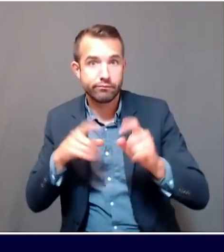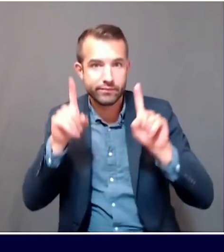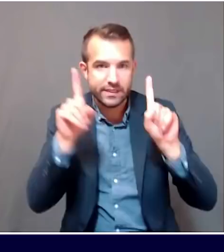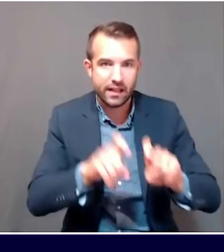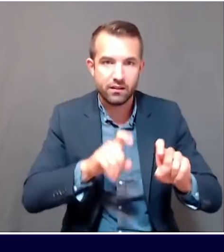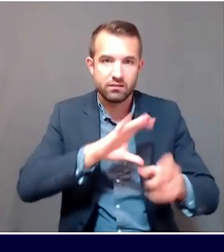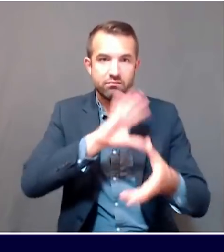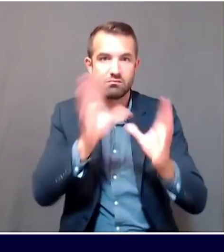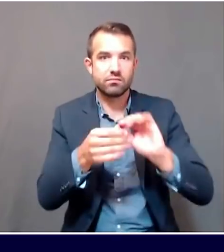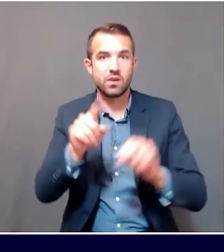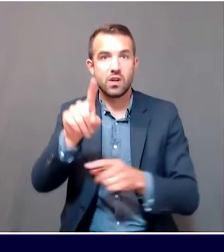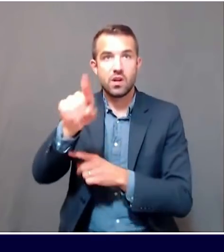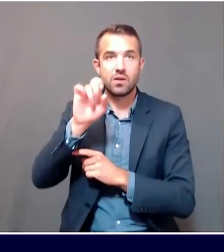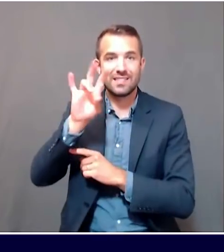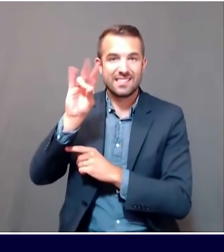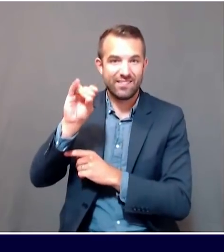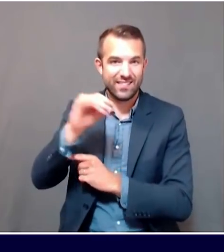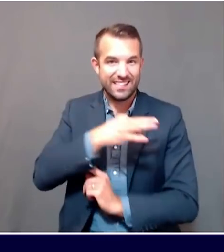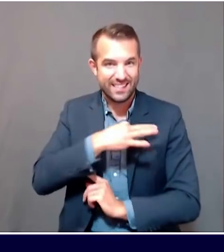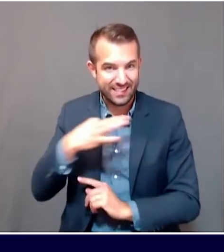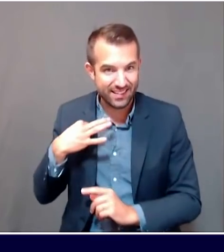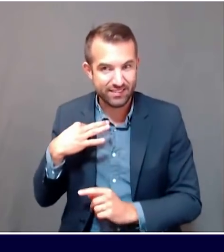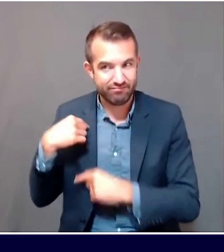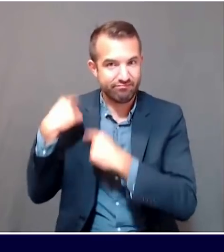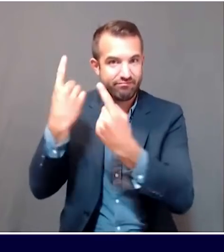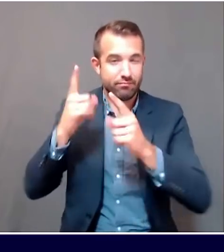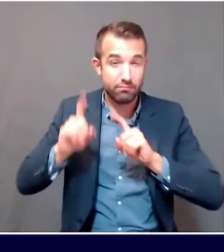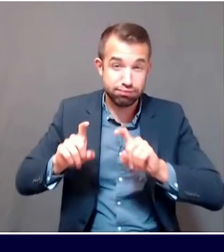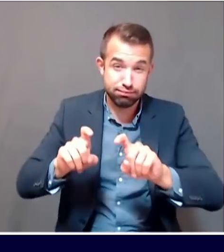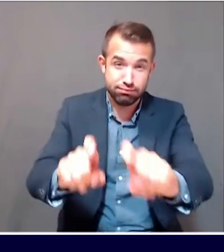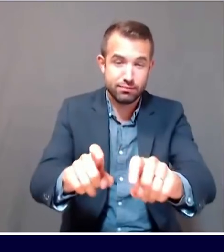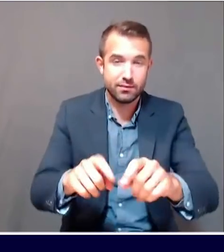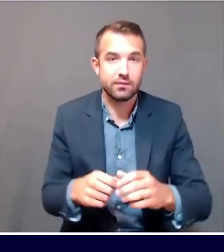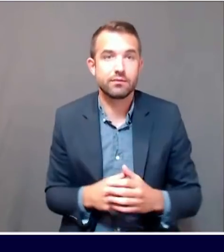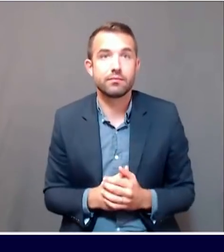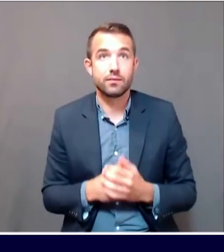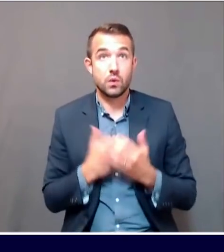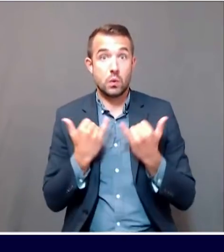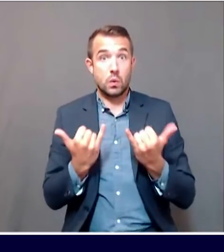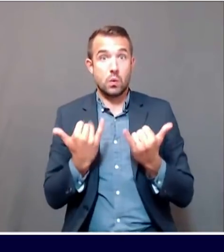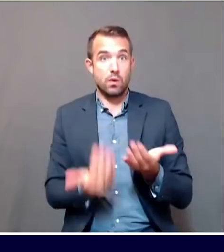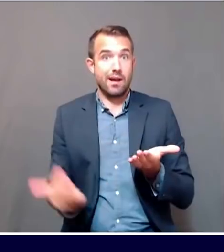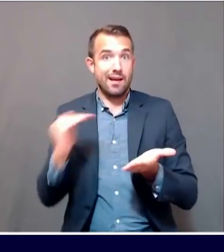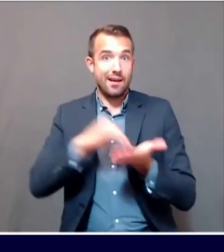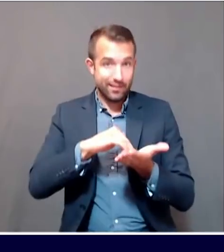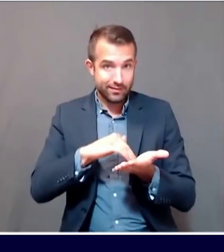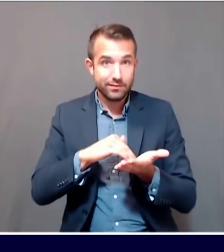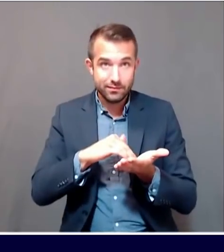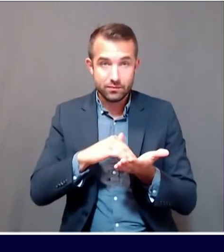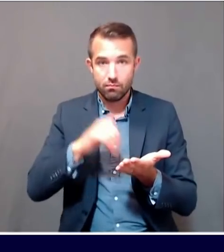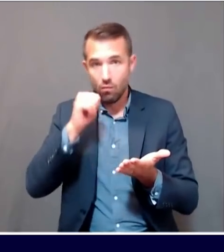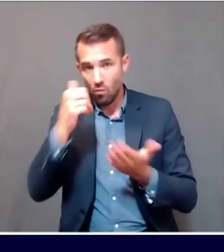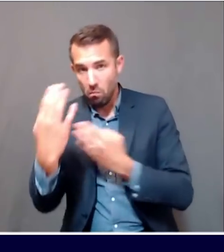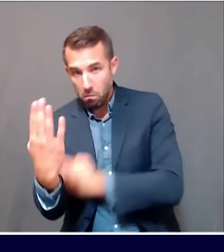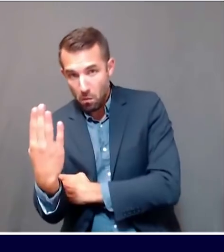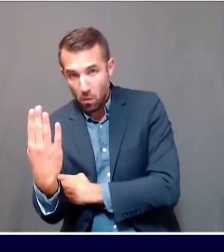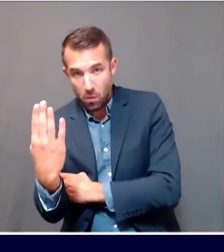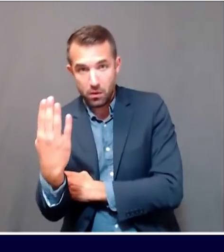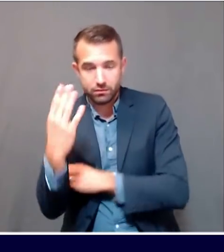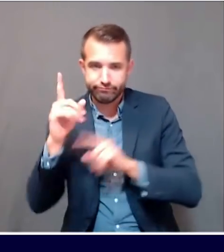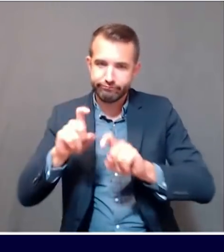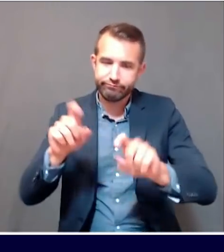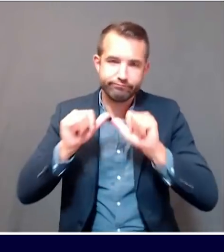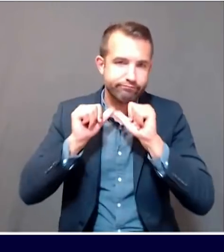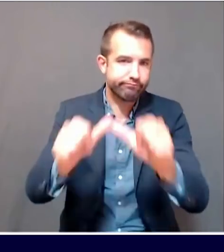170 individuals, and they're finishing that round of testing today or early tomorrow morning. Thus far, they've